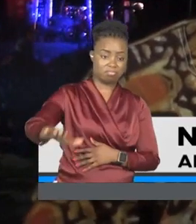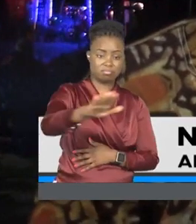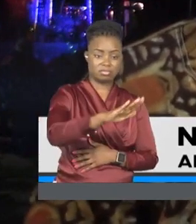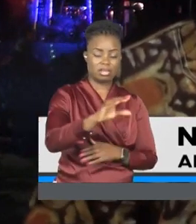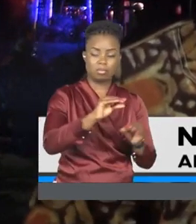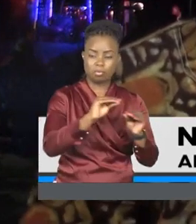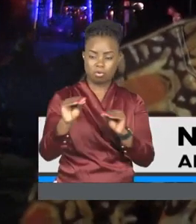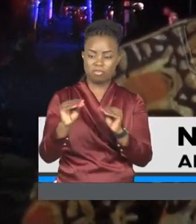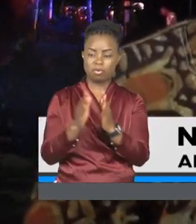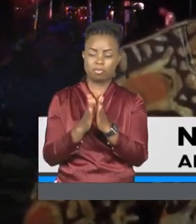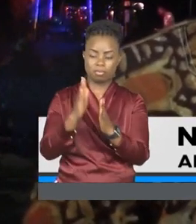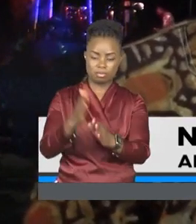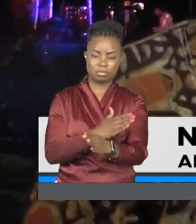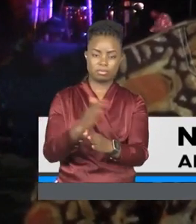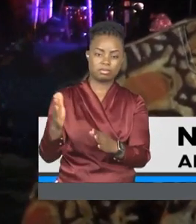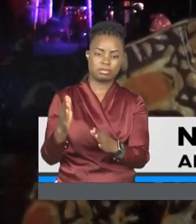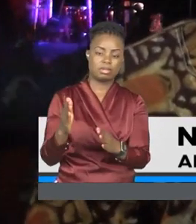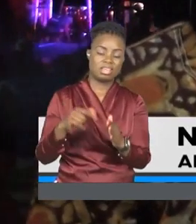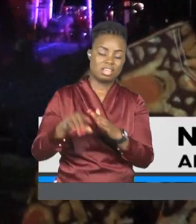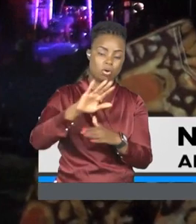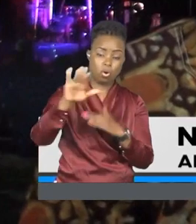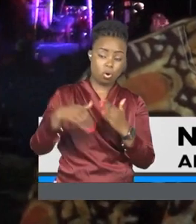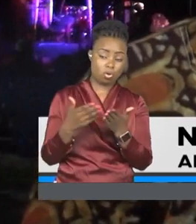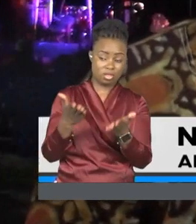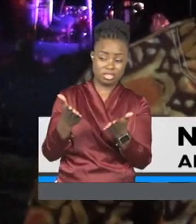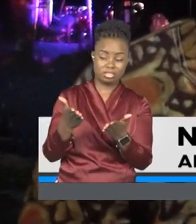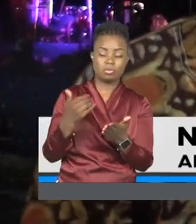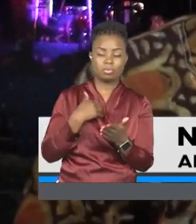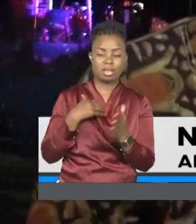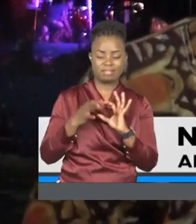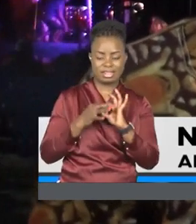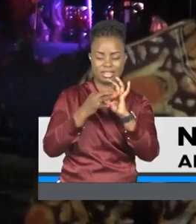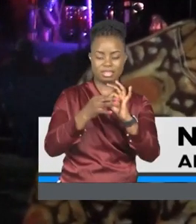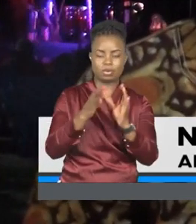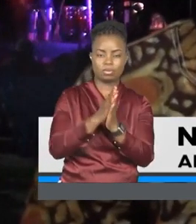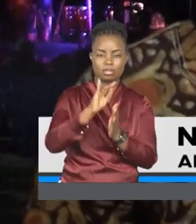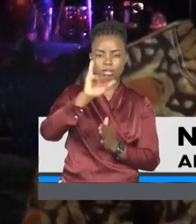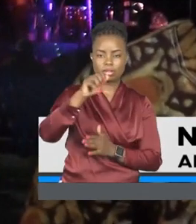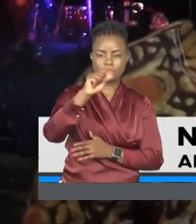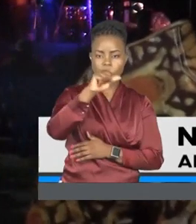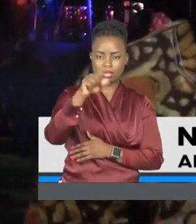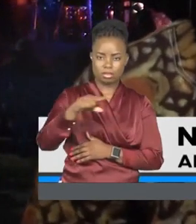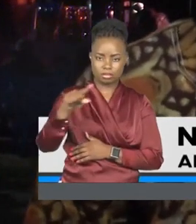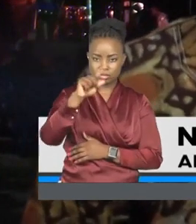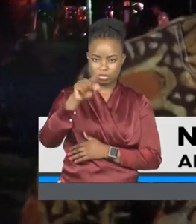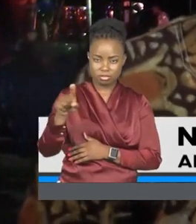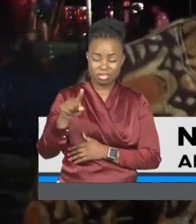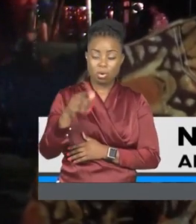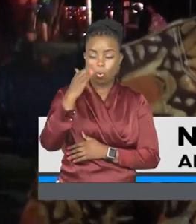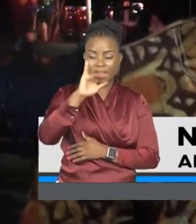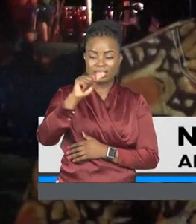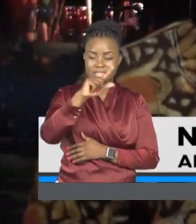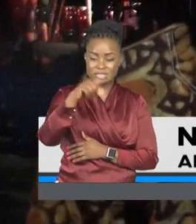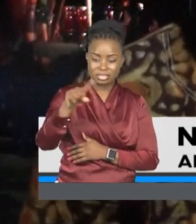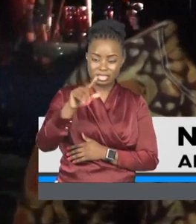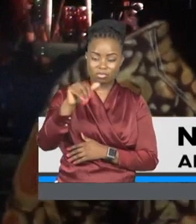local music. In all this, there is a link with jazz, because jazz is actually enriched by African cultures from